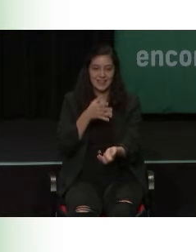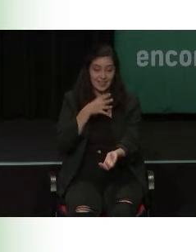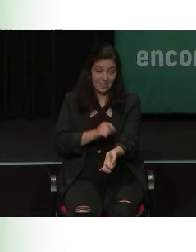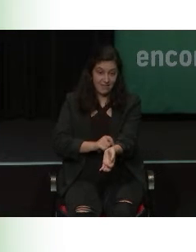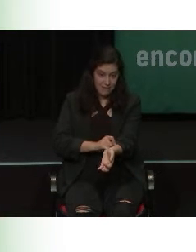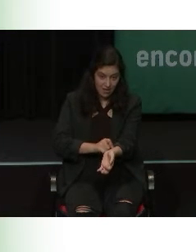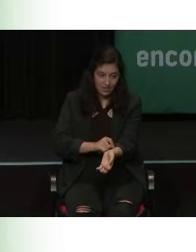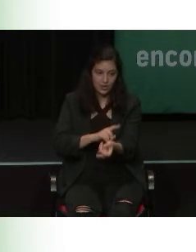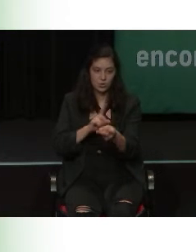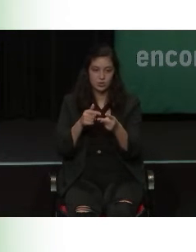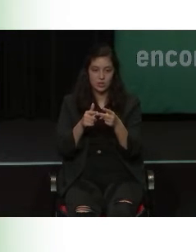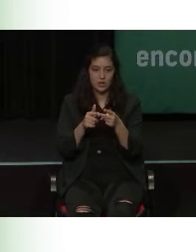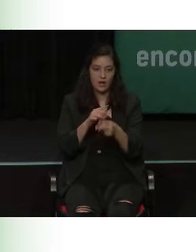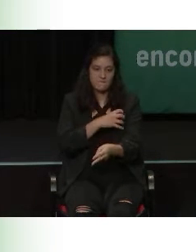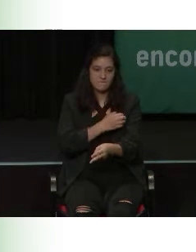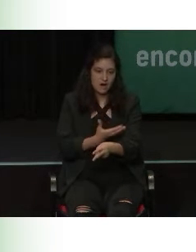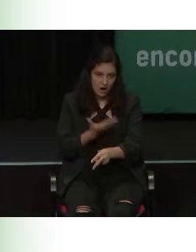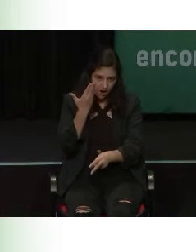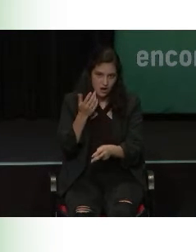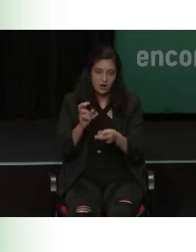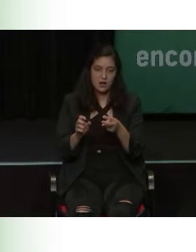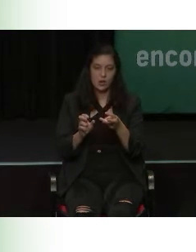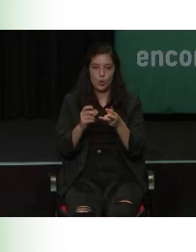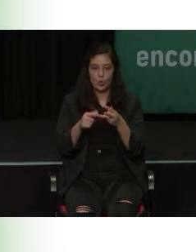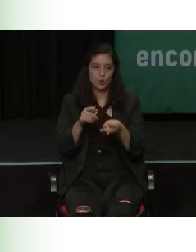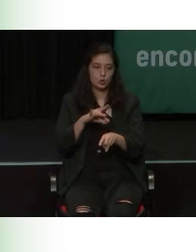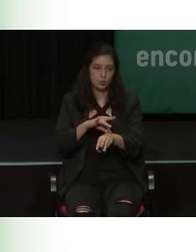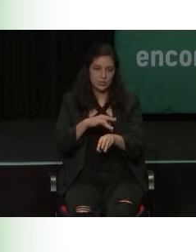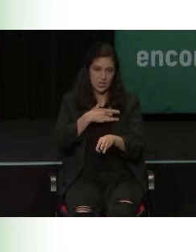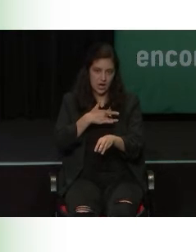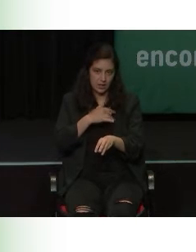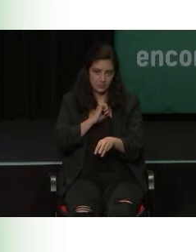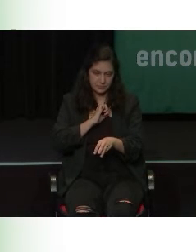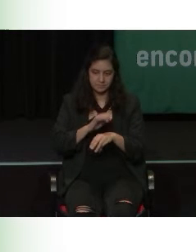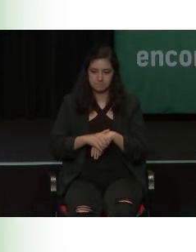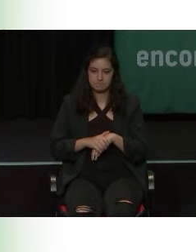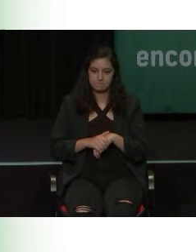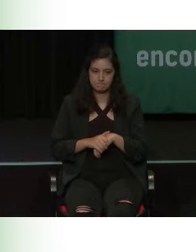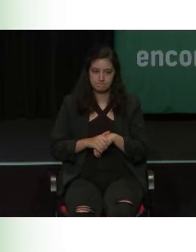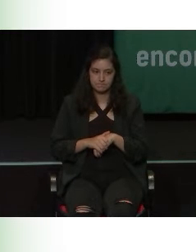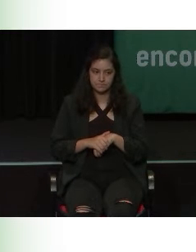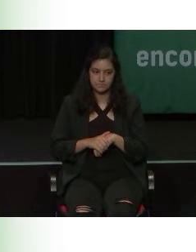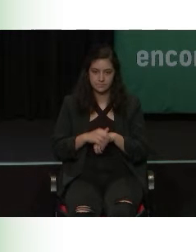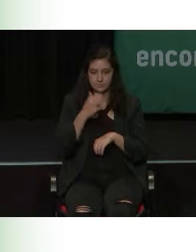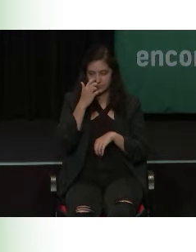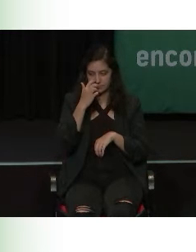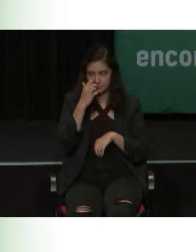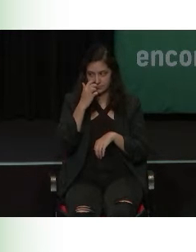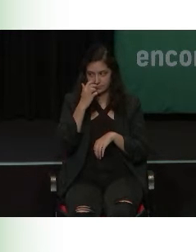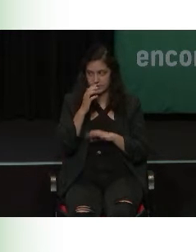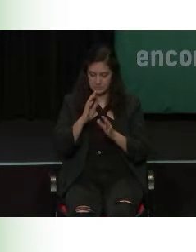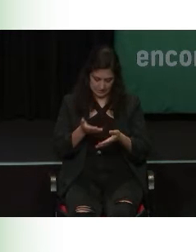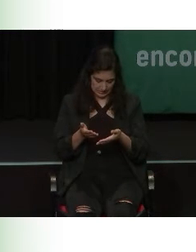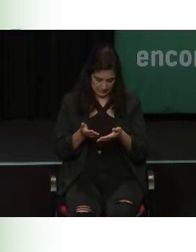namely diabetic people, hypertensive patients, or patients with